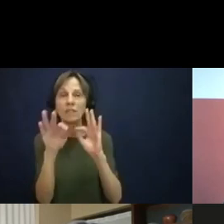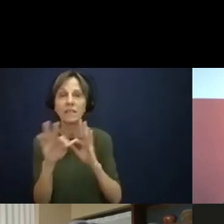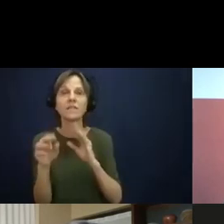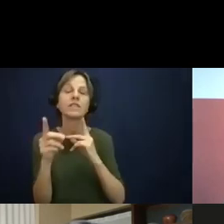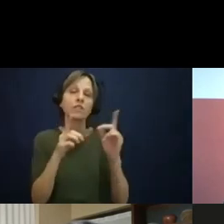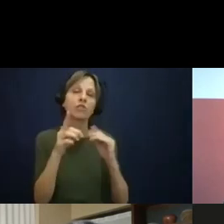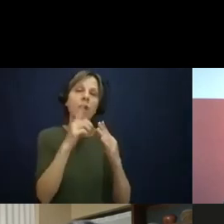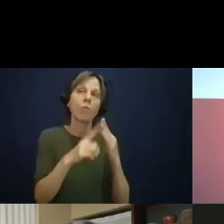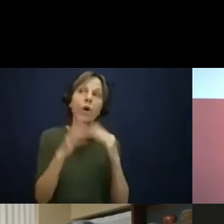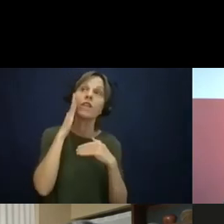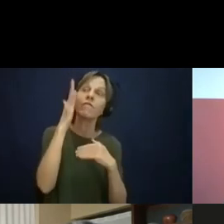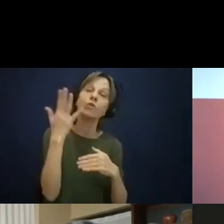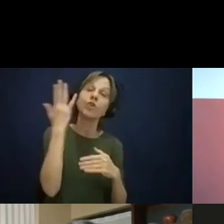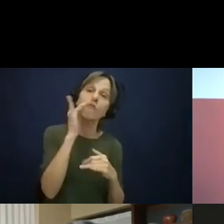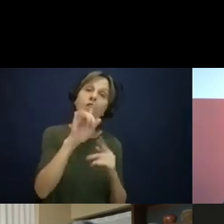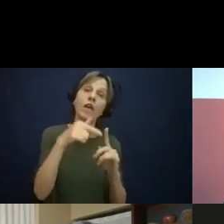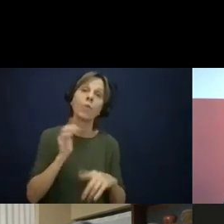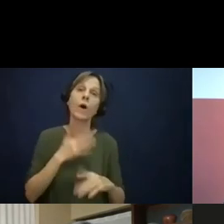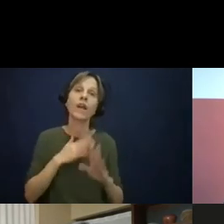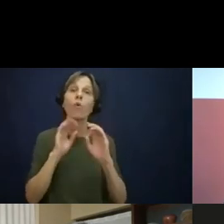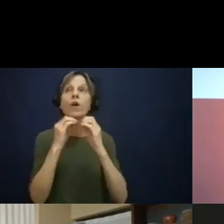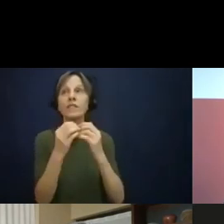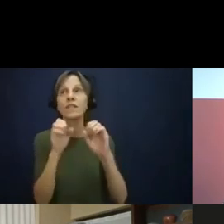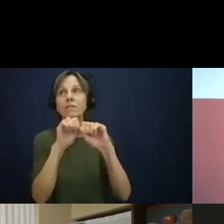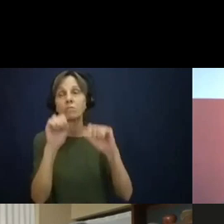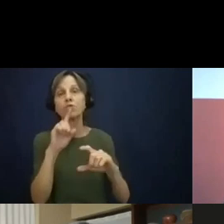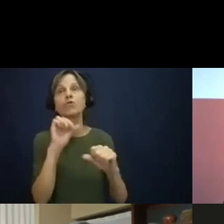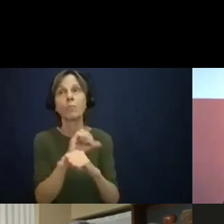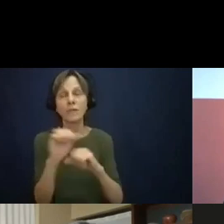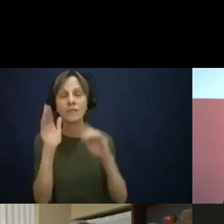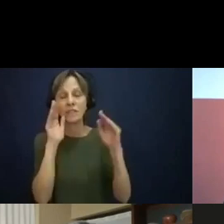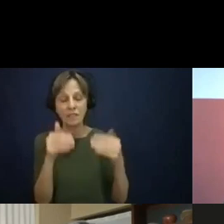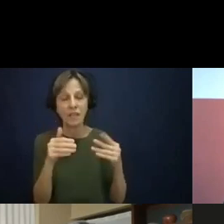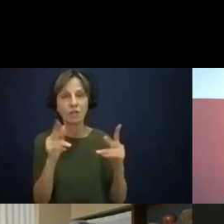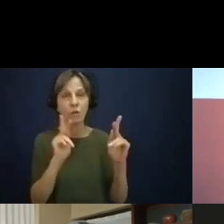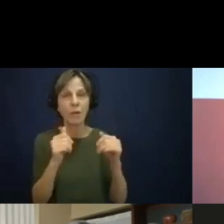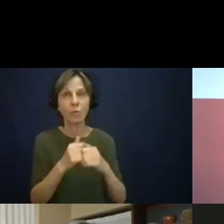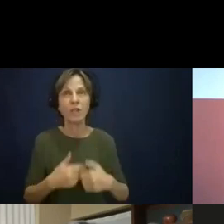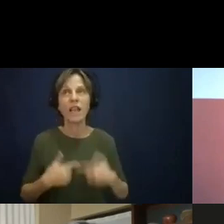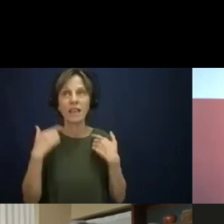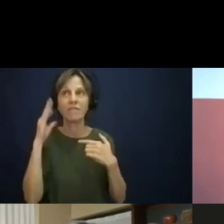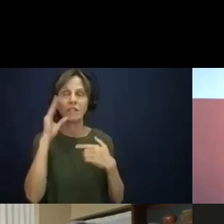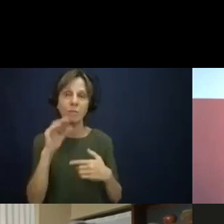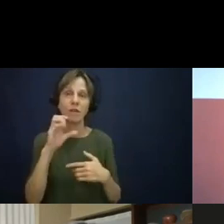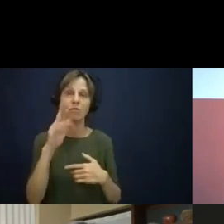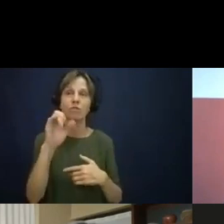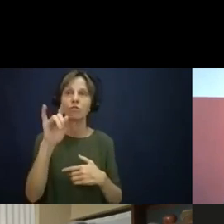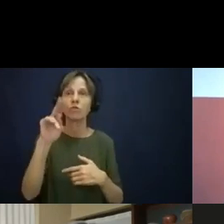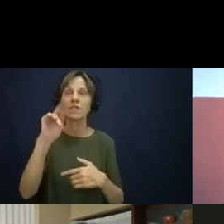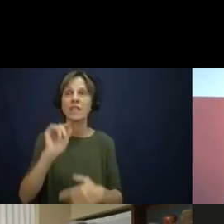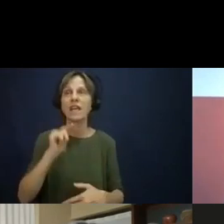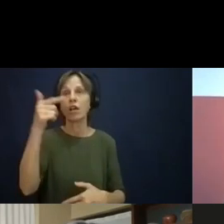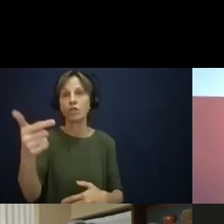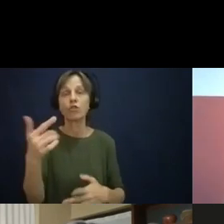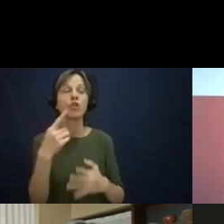future looks like when our organizations and systems truly center people with lived experience. And Christina, I'll turn to you. What it